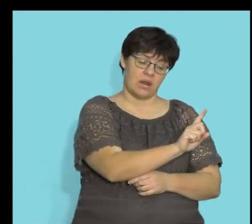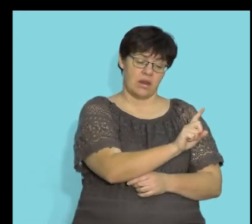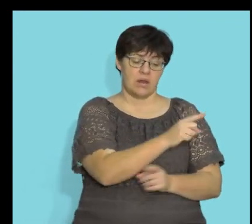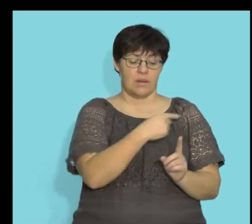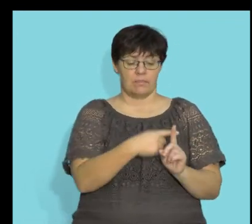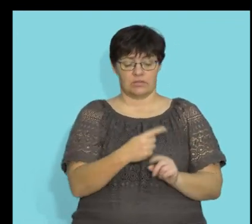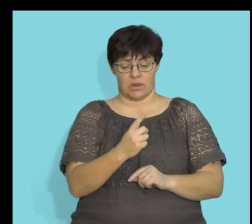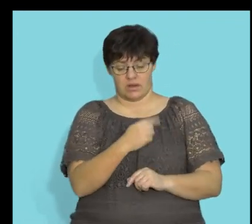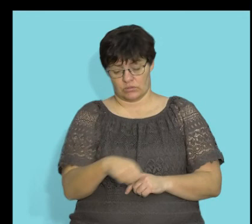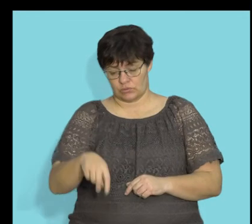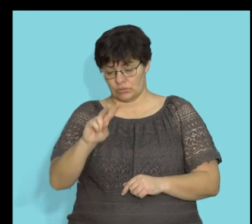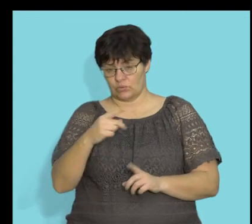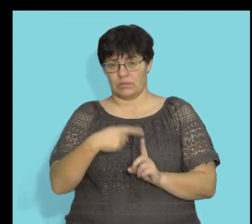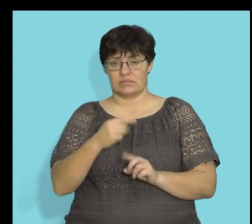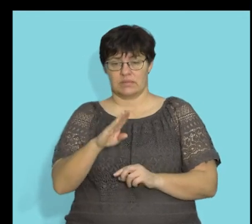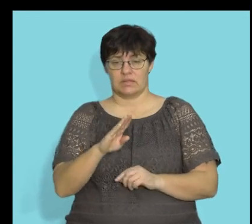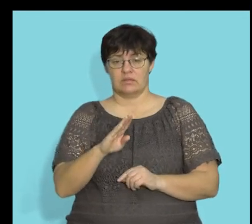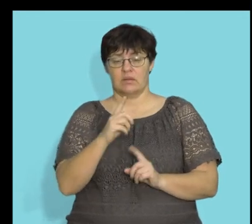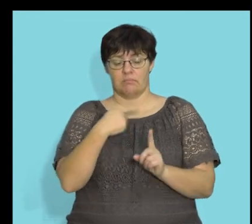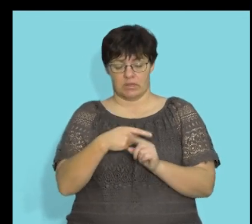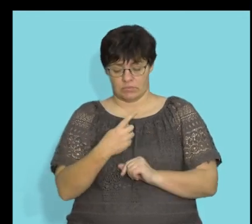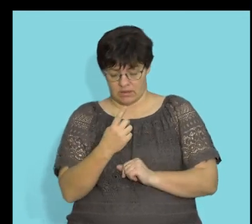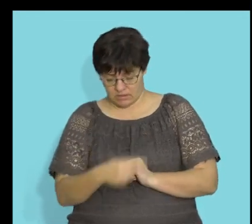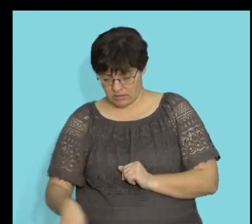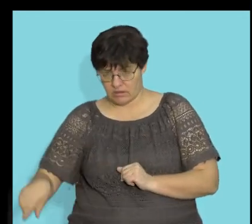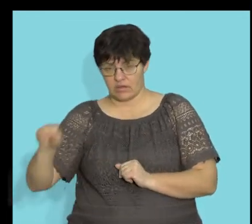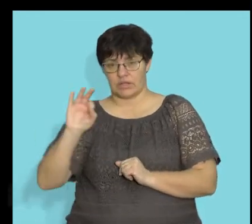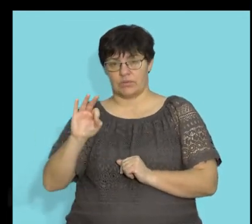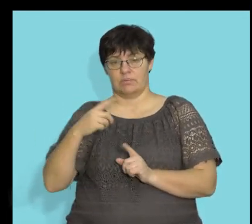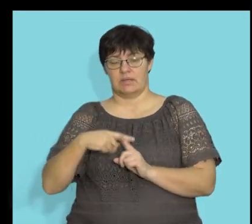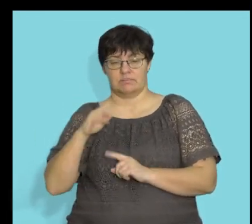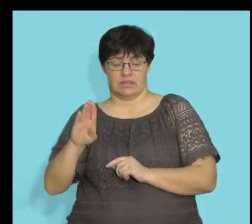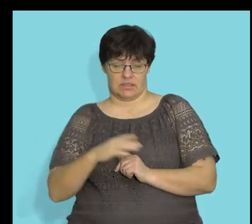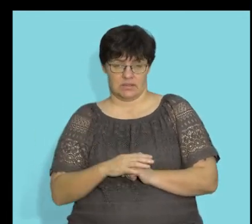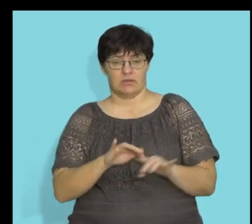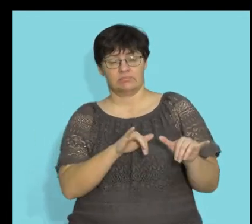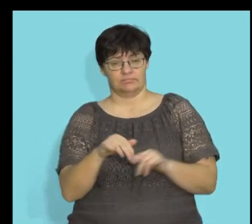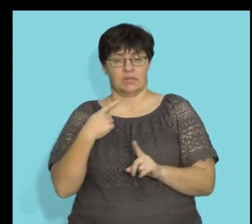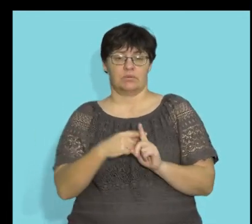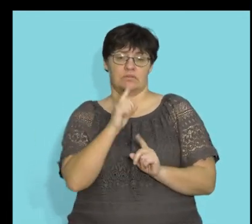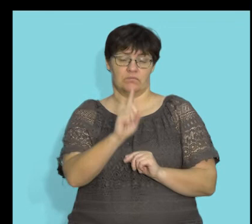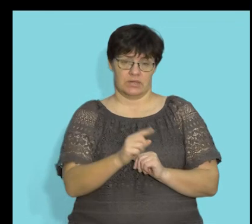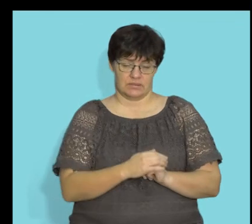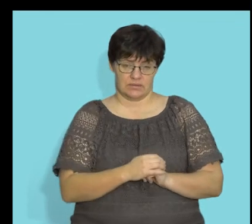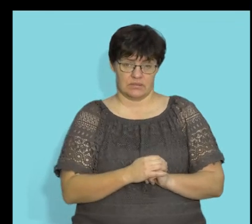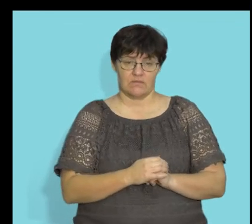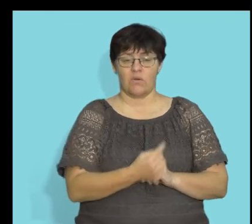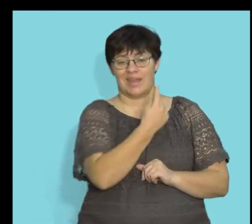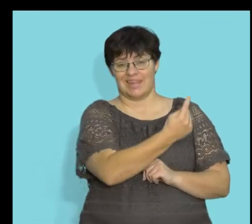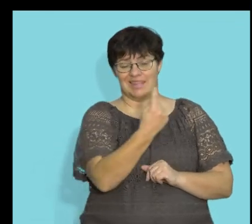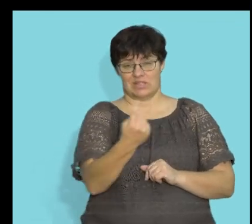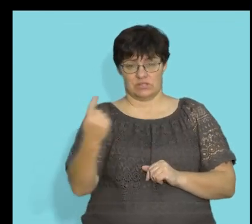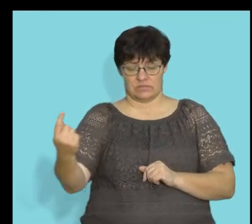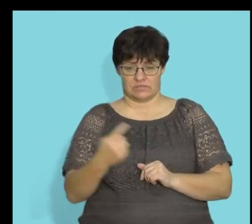from 1 plus b to 2 plus b to 3 plus b. So there's been a common difference of positive 1